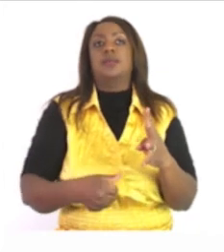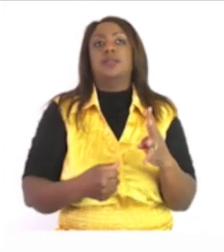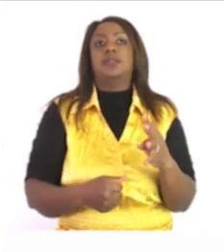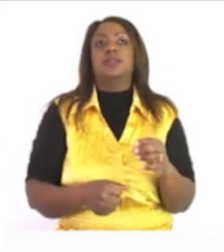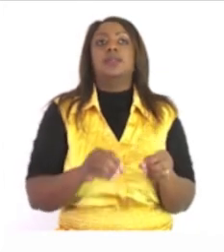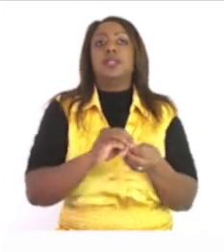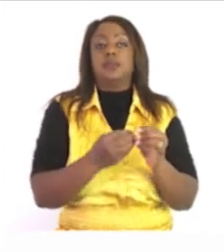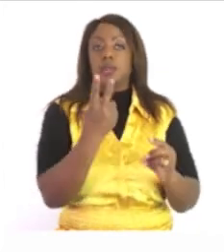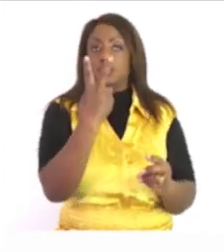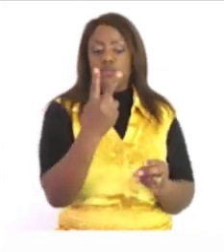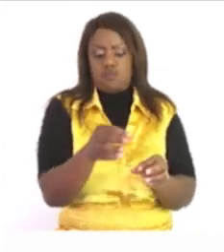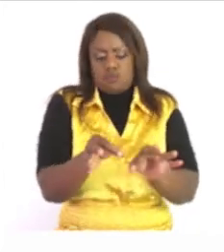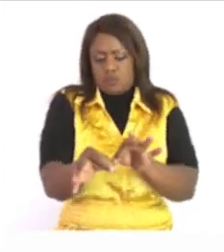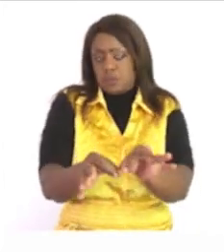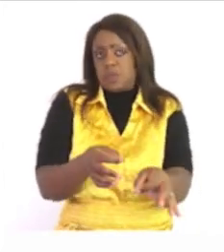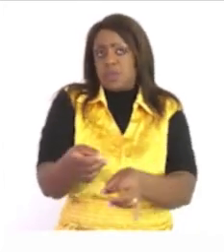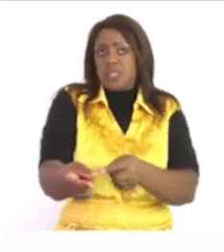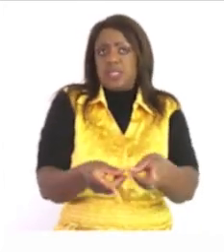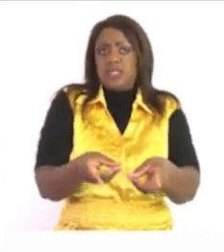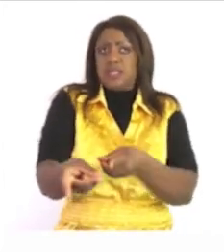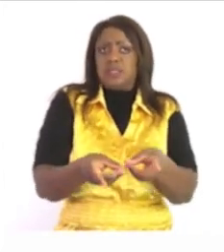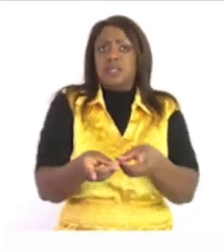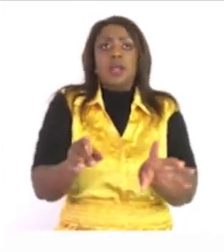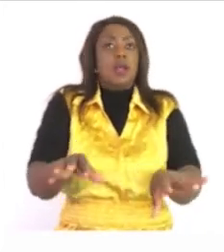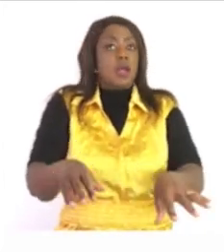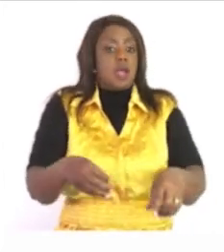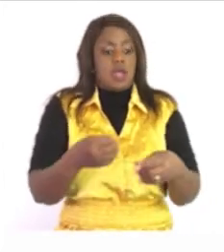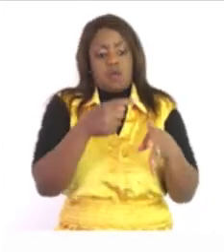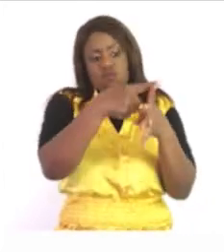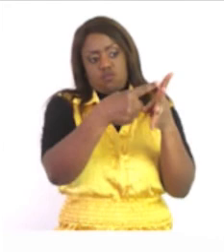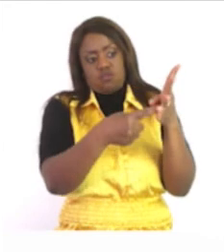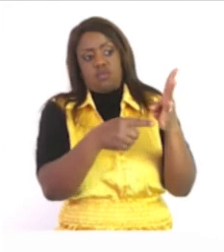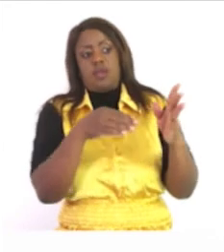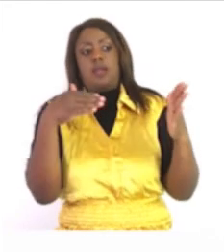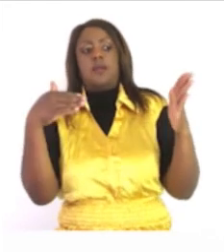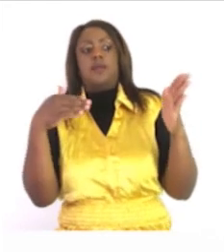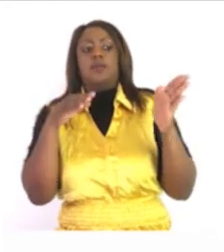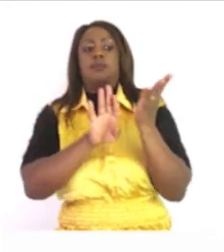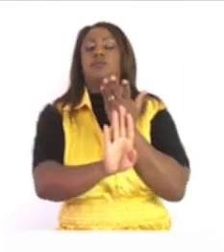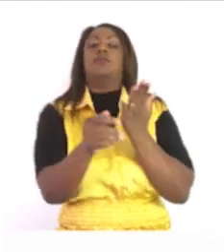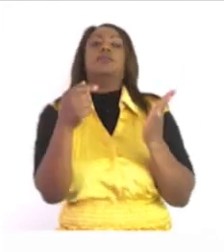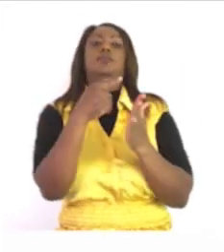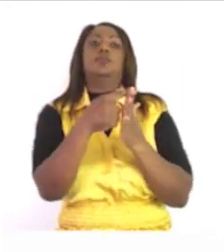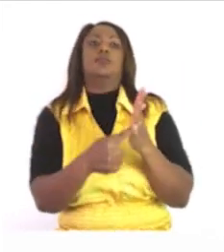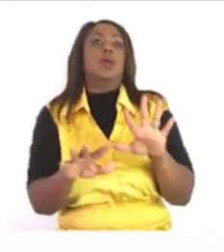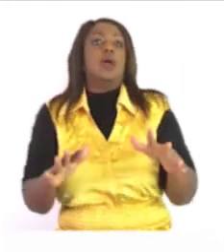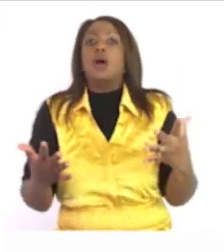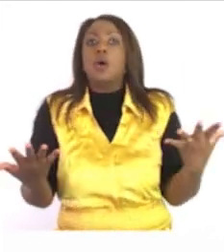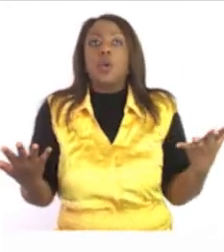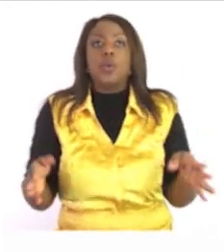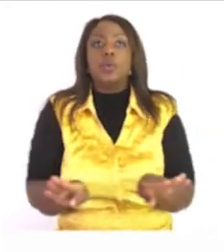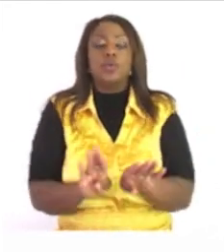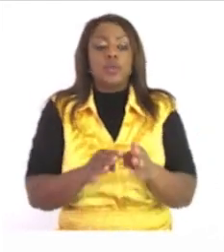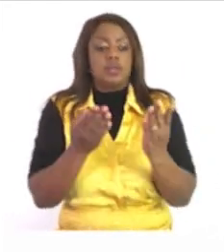2, describe how the above mentioned common diseases can be prevented. What can you do to prevent?